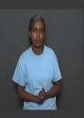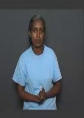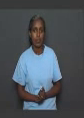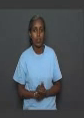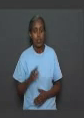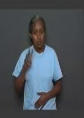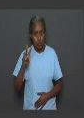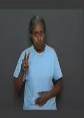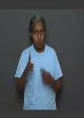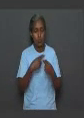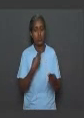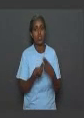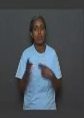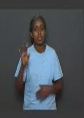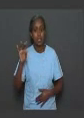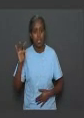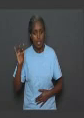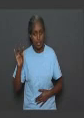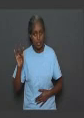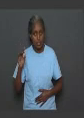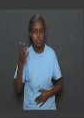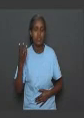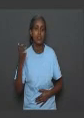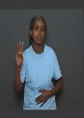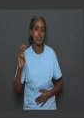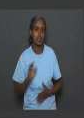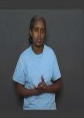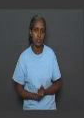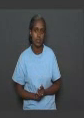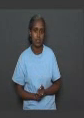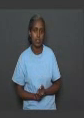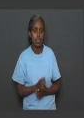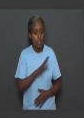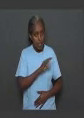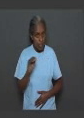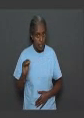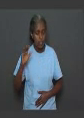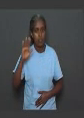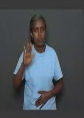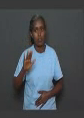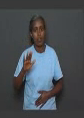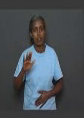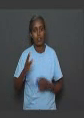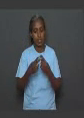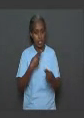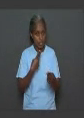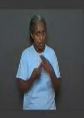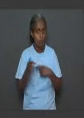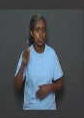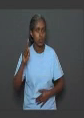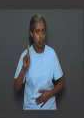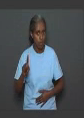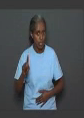2 times 8 is 16. And 5 times